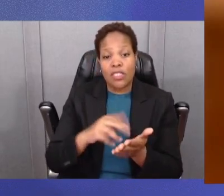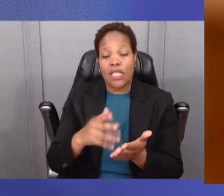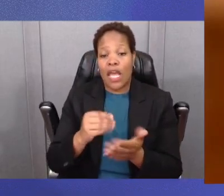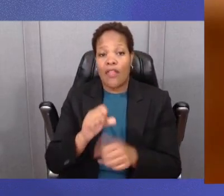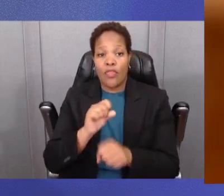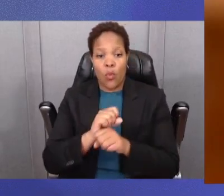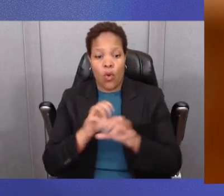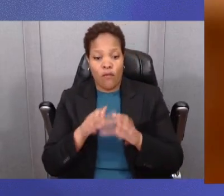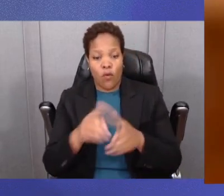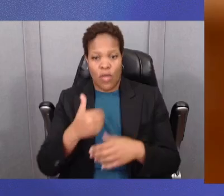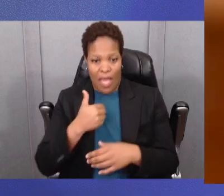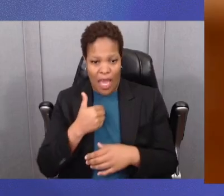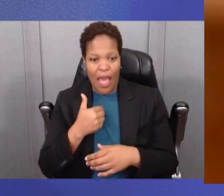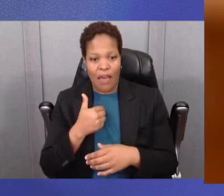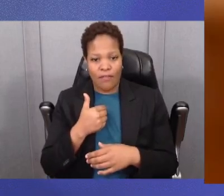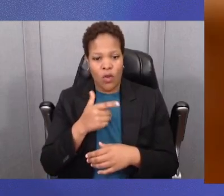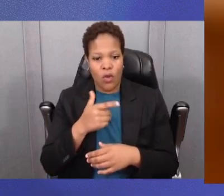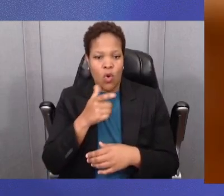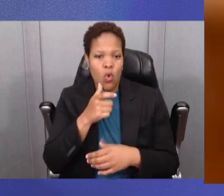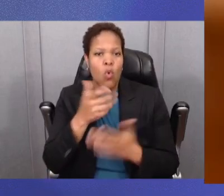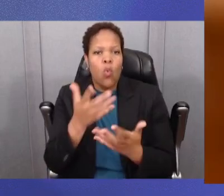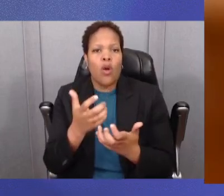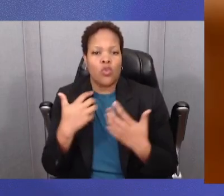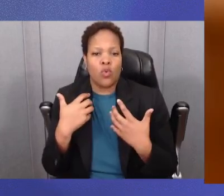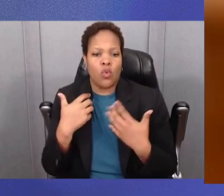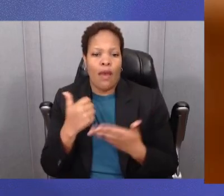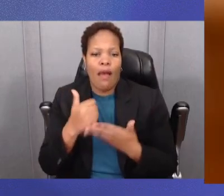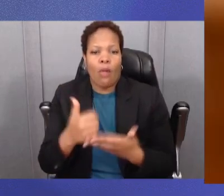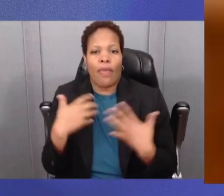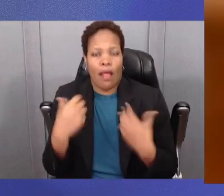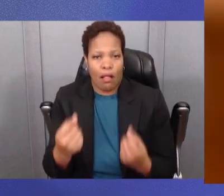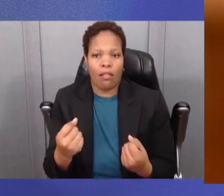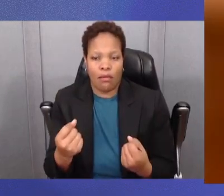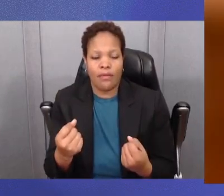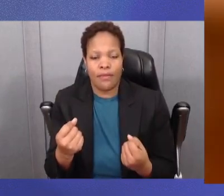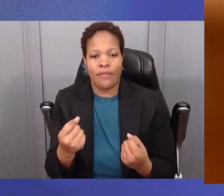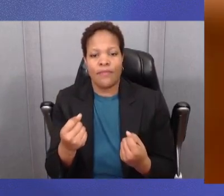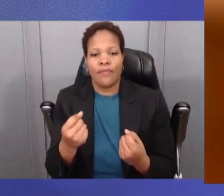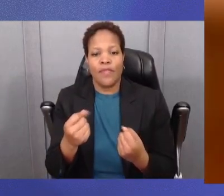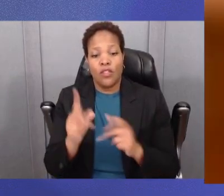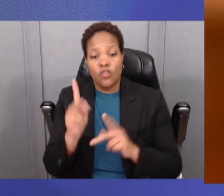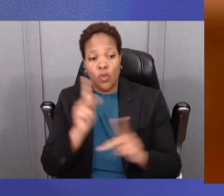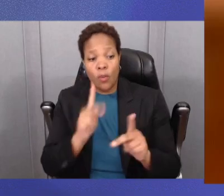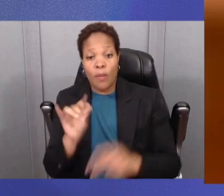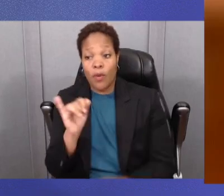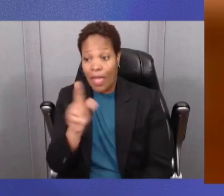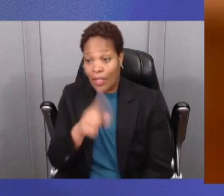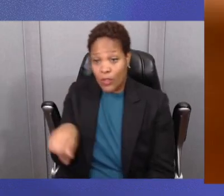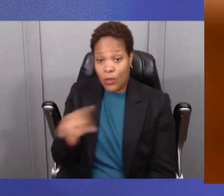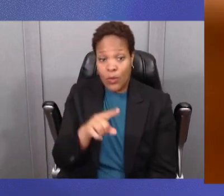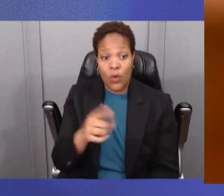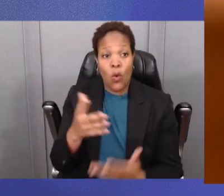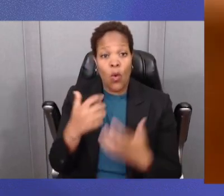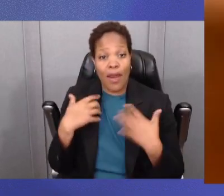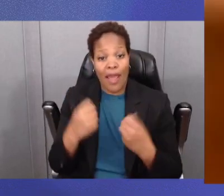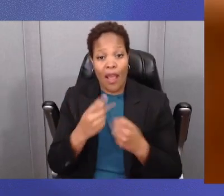who want nothing more than help heal, and against the wishes of people like you who want healthcare that they can